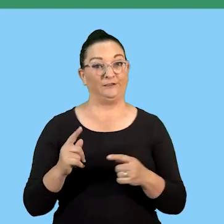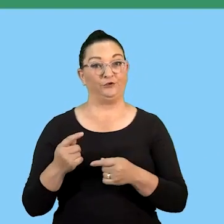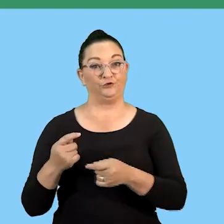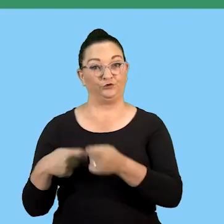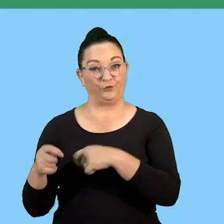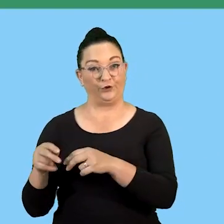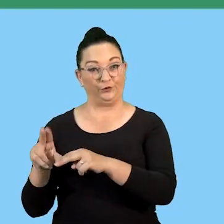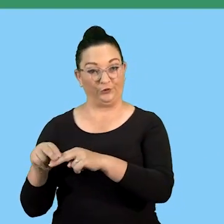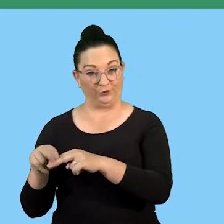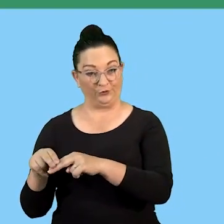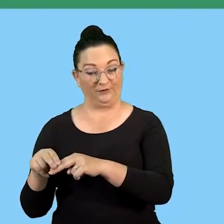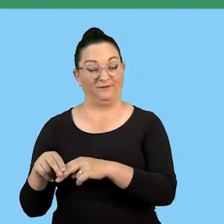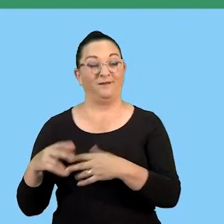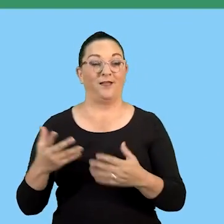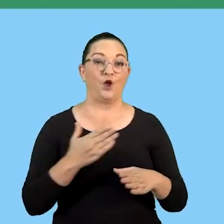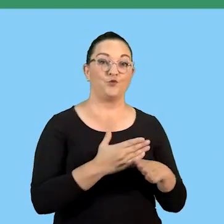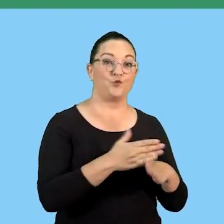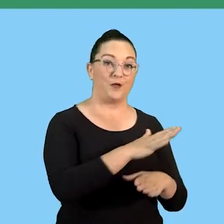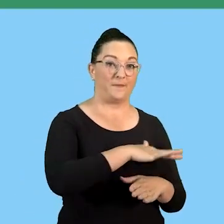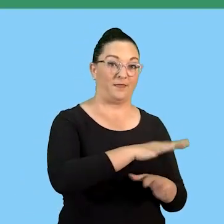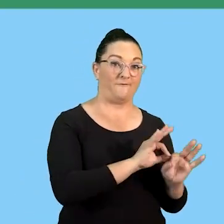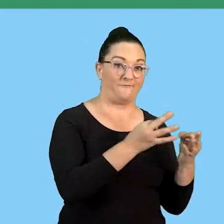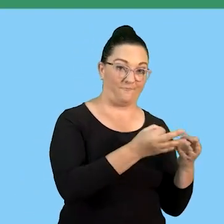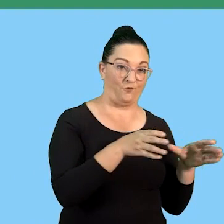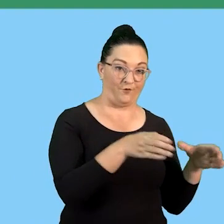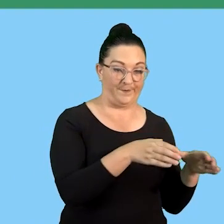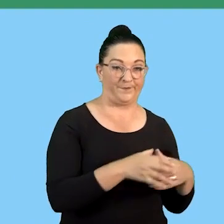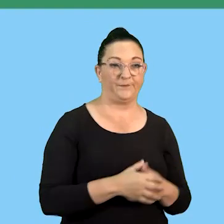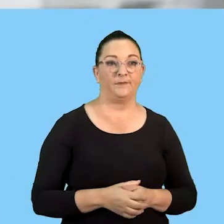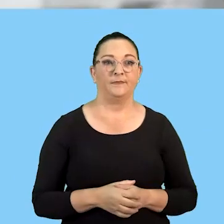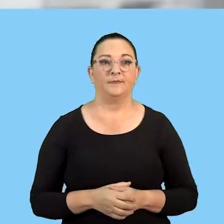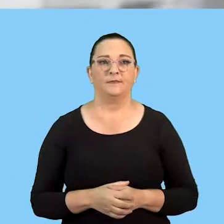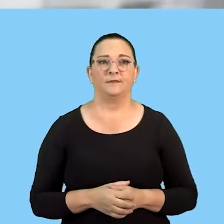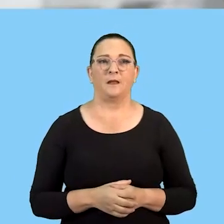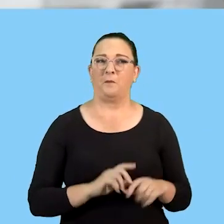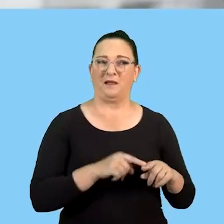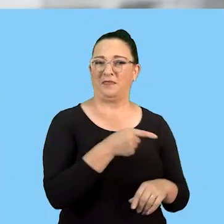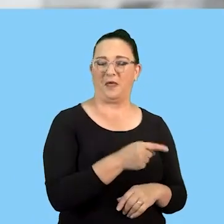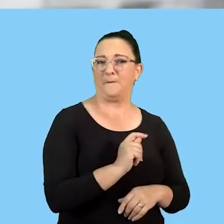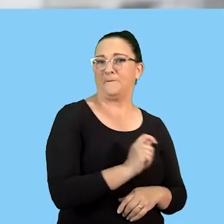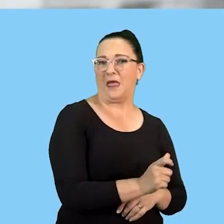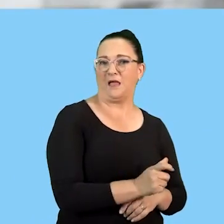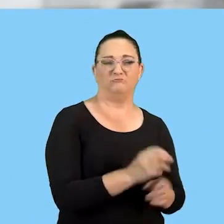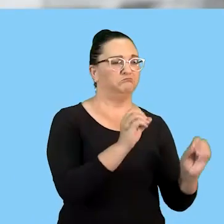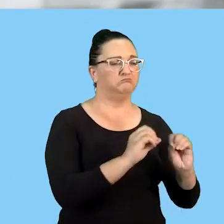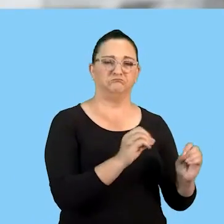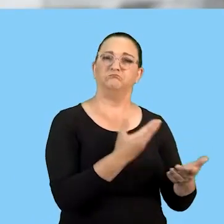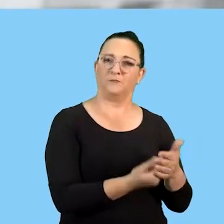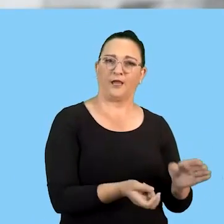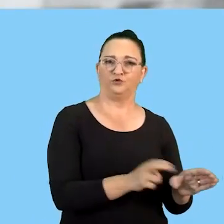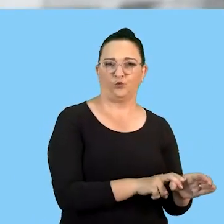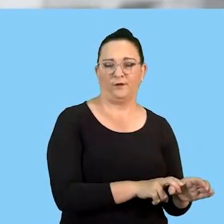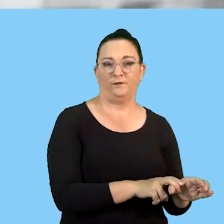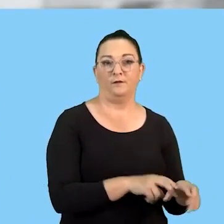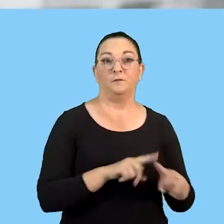the trade unions and the workplace forums. Now, with the workplace forums, you don't have to pay a certain fee in order to be part of